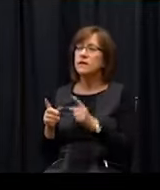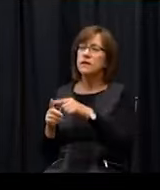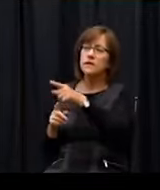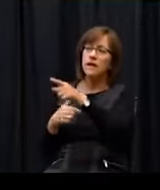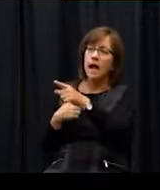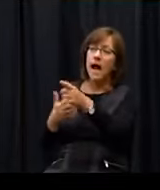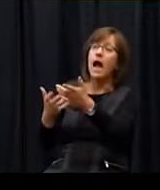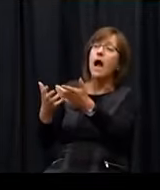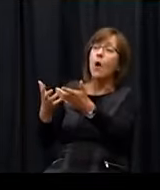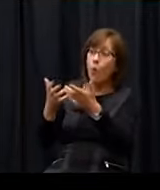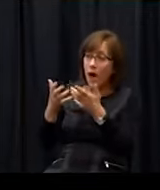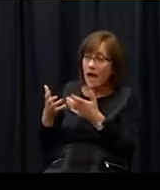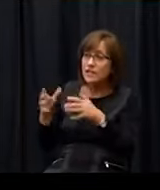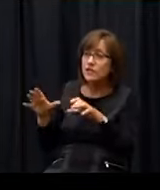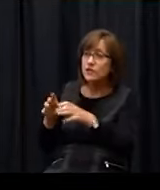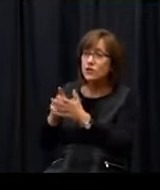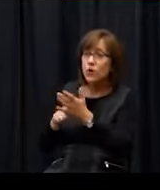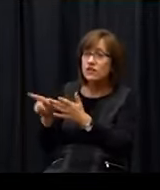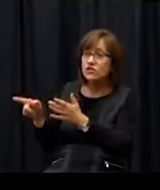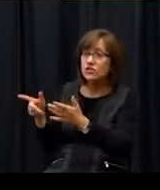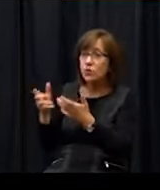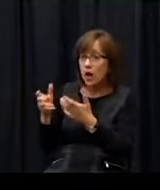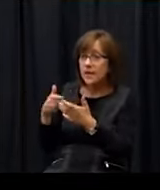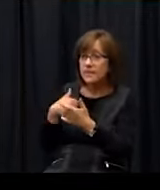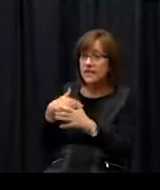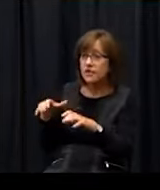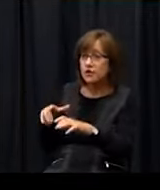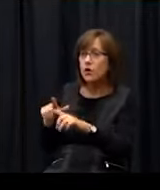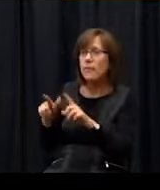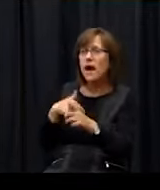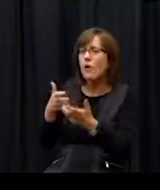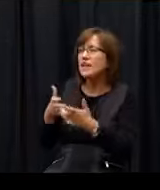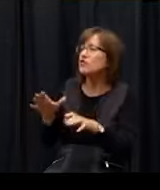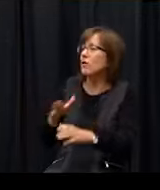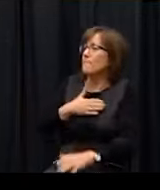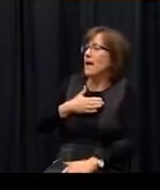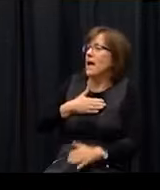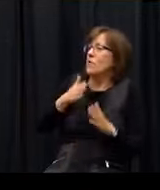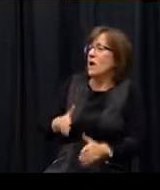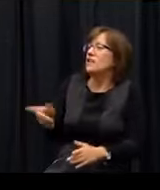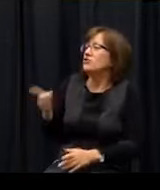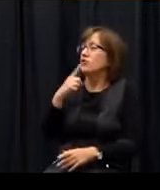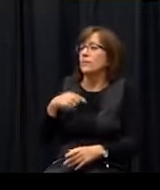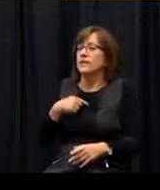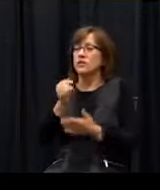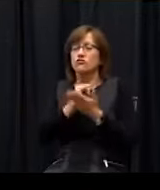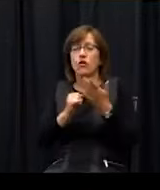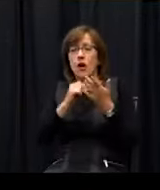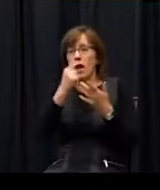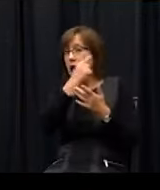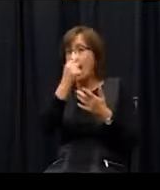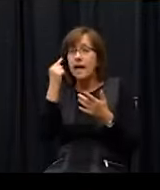do what she wanted me to do, but I wanted to do it my way. Mm-hmm. So she told me to to draw eyes, so I drew